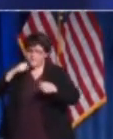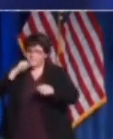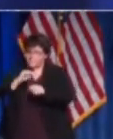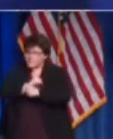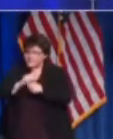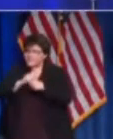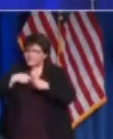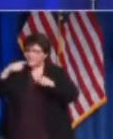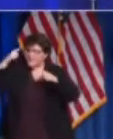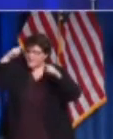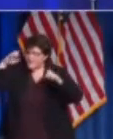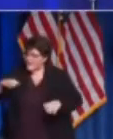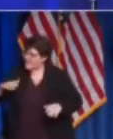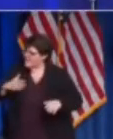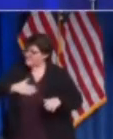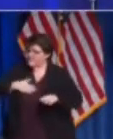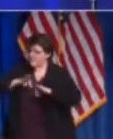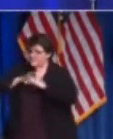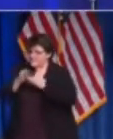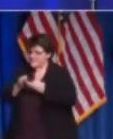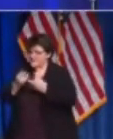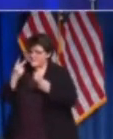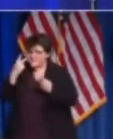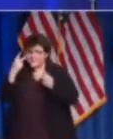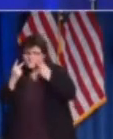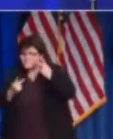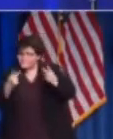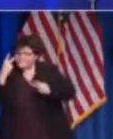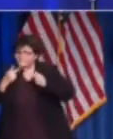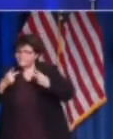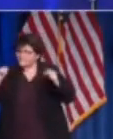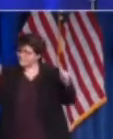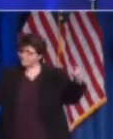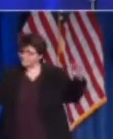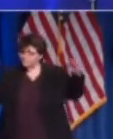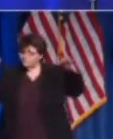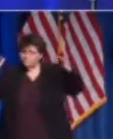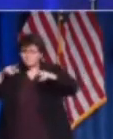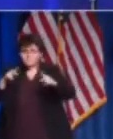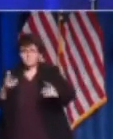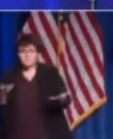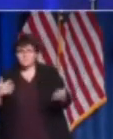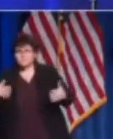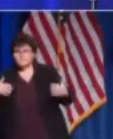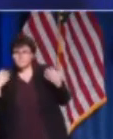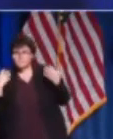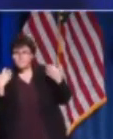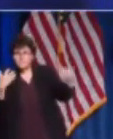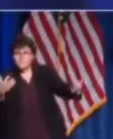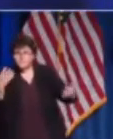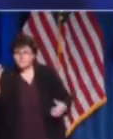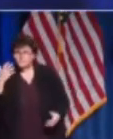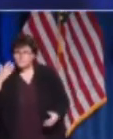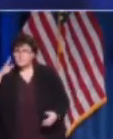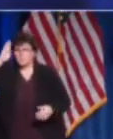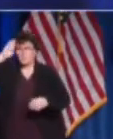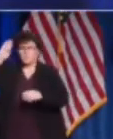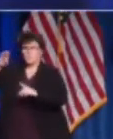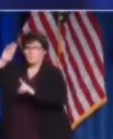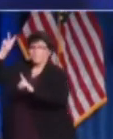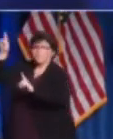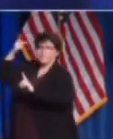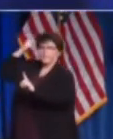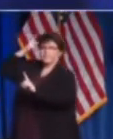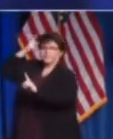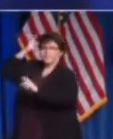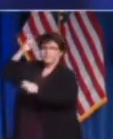my family, for all of us here today. Because as divisive as our politics may be, as